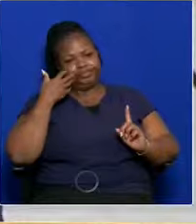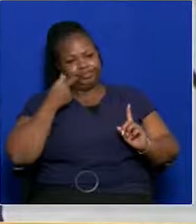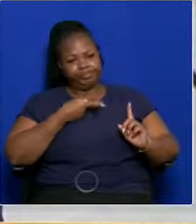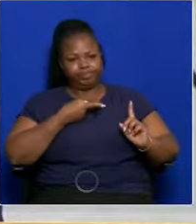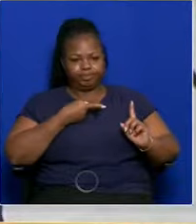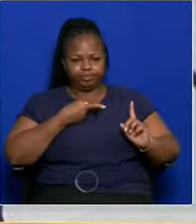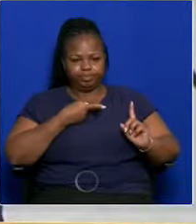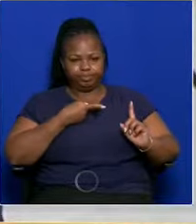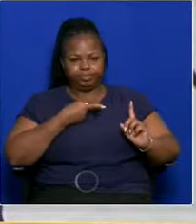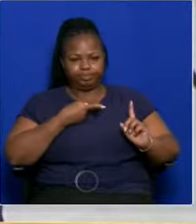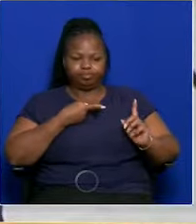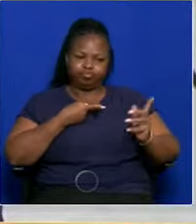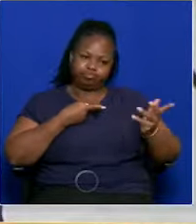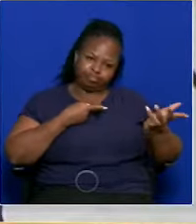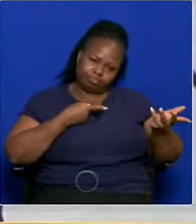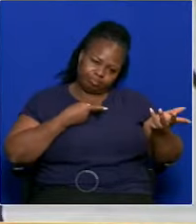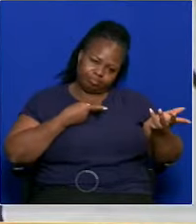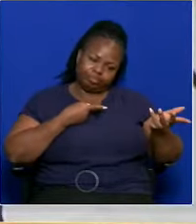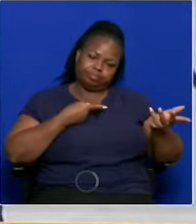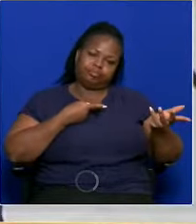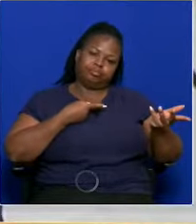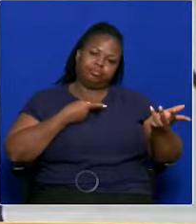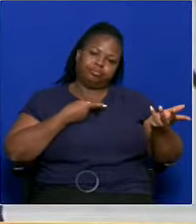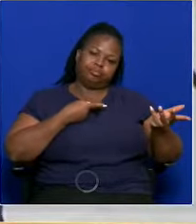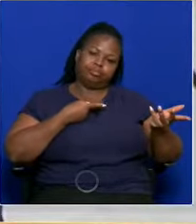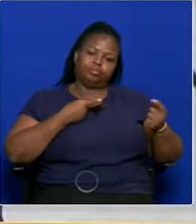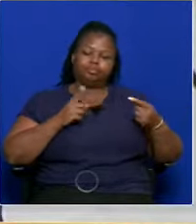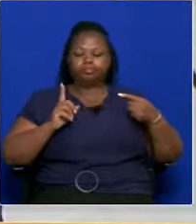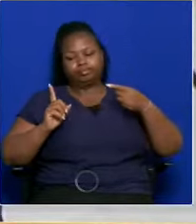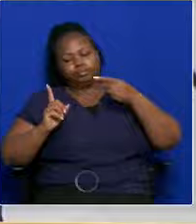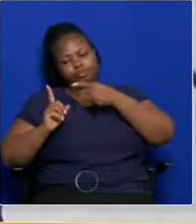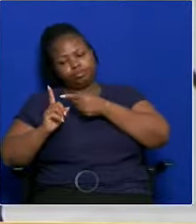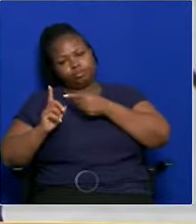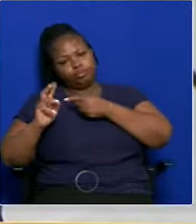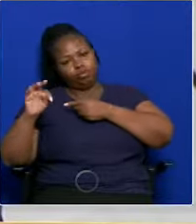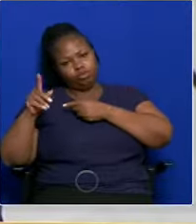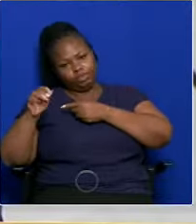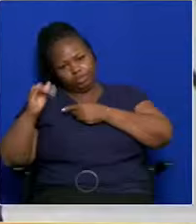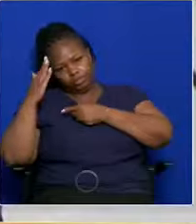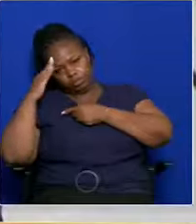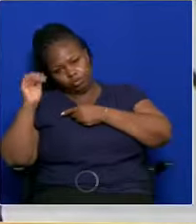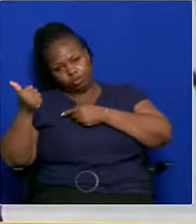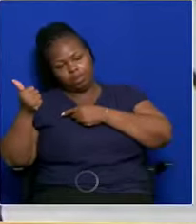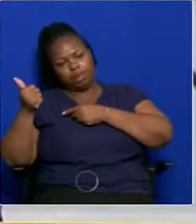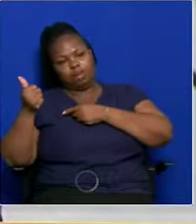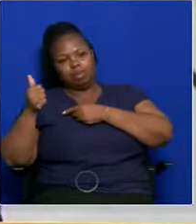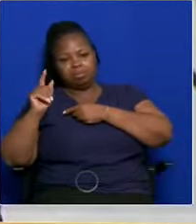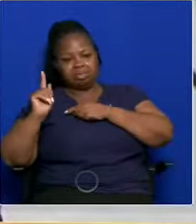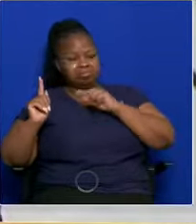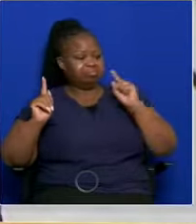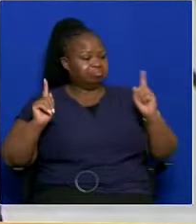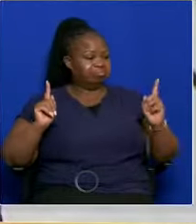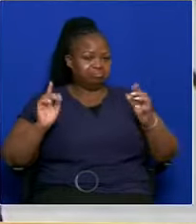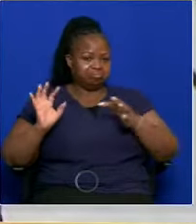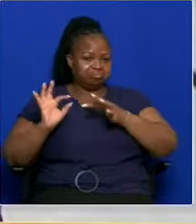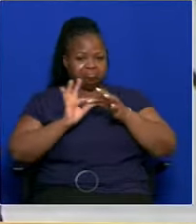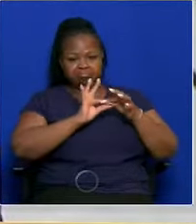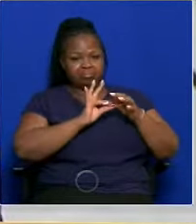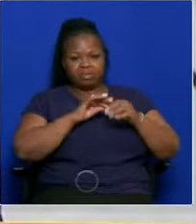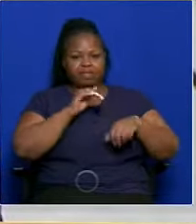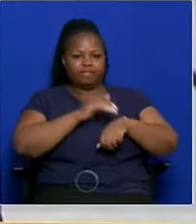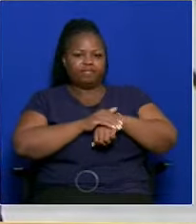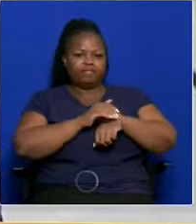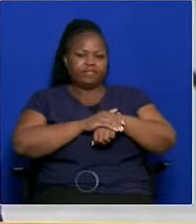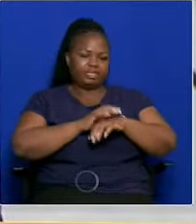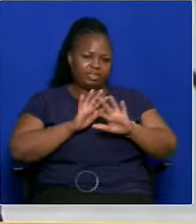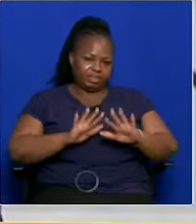to Sergeant Kosi, and they seem to be friends. There is sometimes